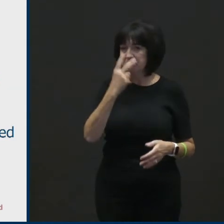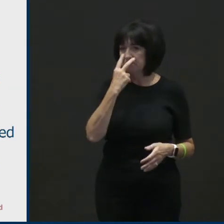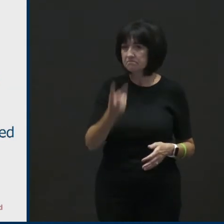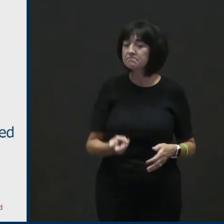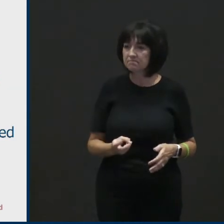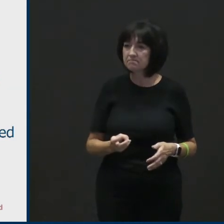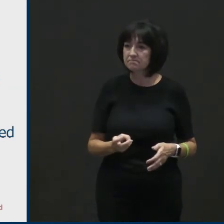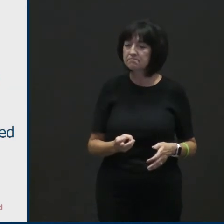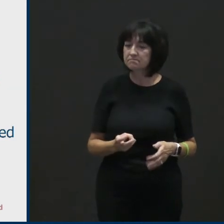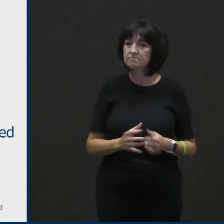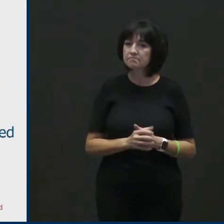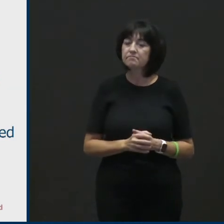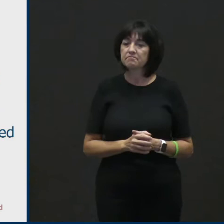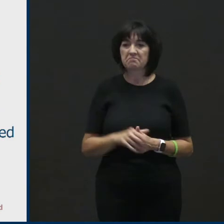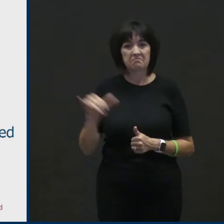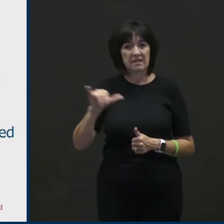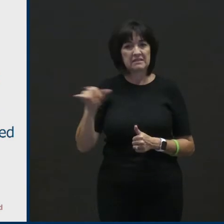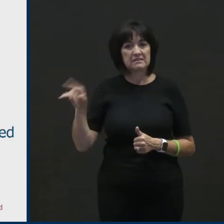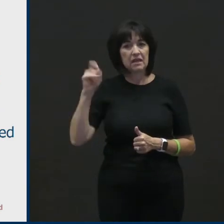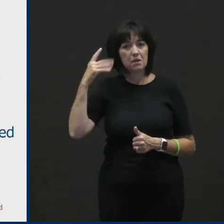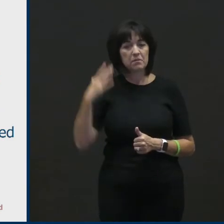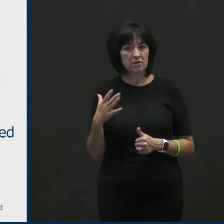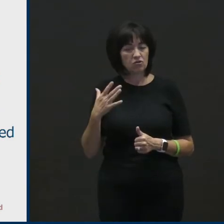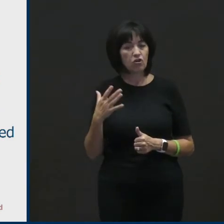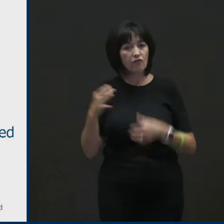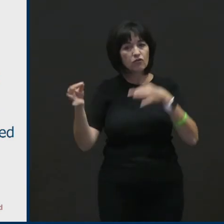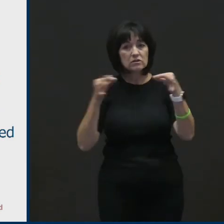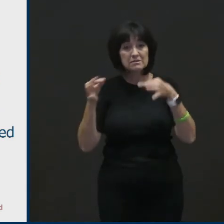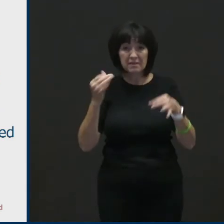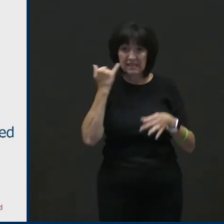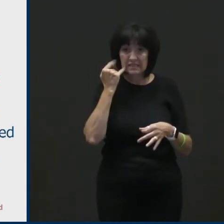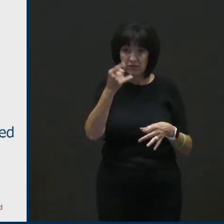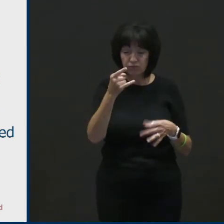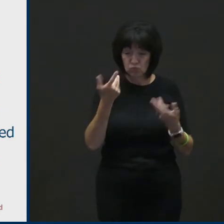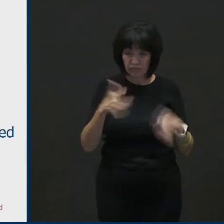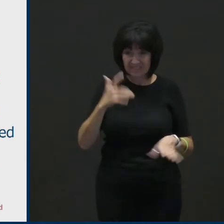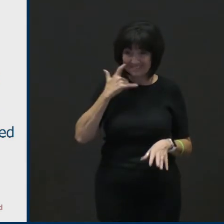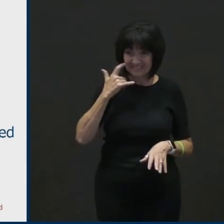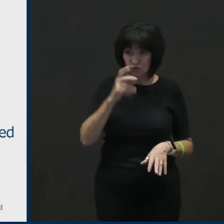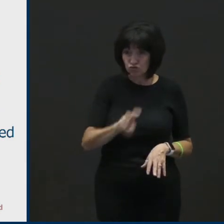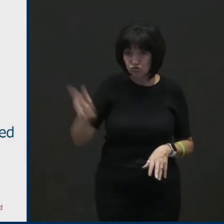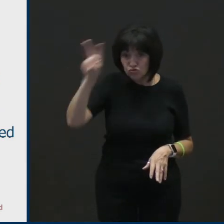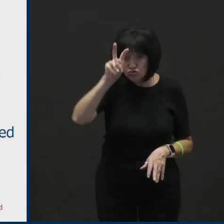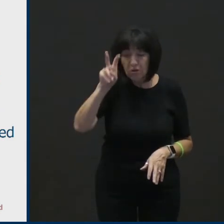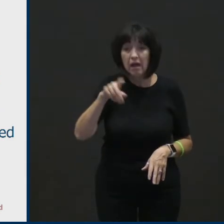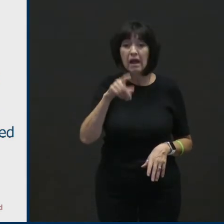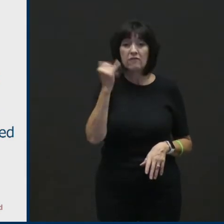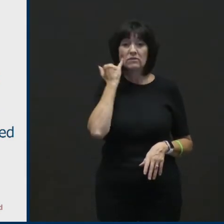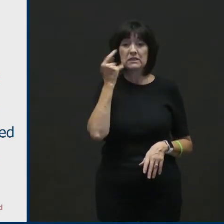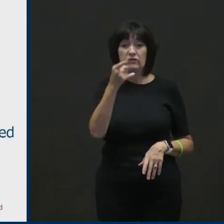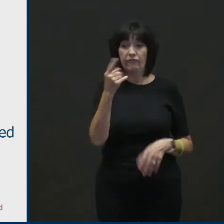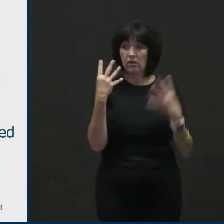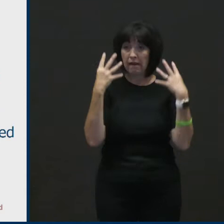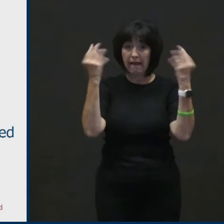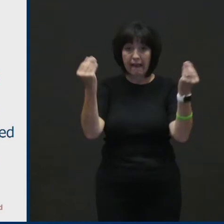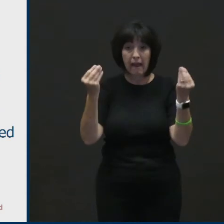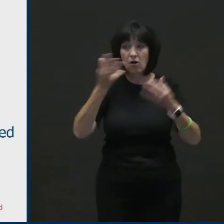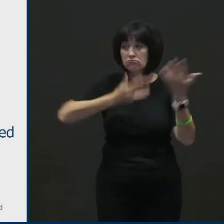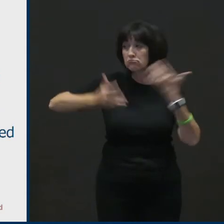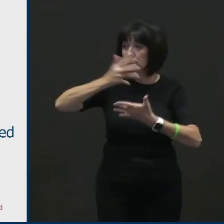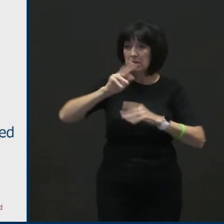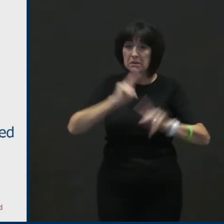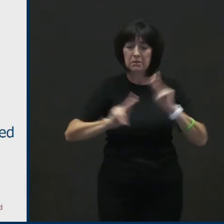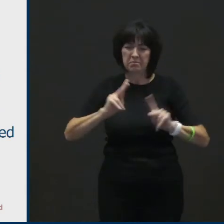if you have traveled, if you've gone out, if you've had some type of encounter, make sure you take advantage of all the testing that's